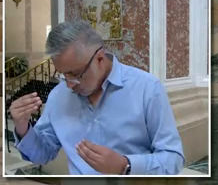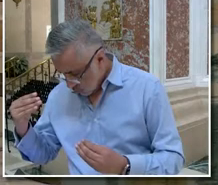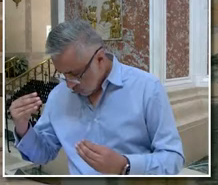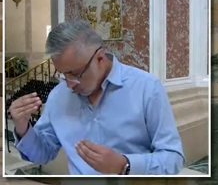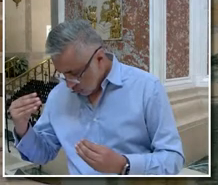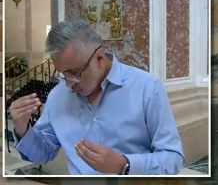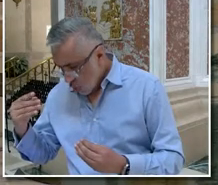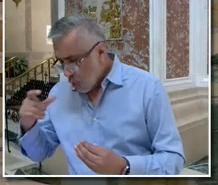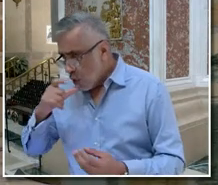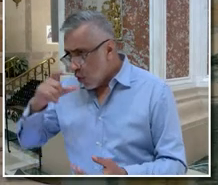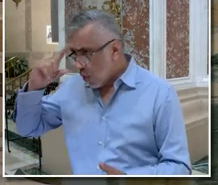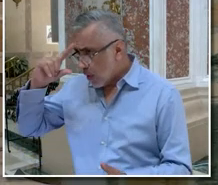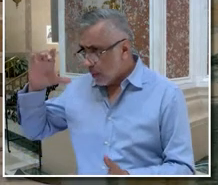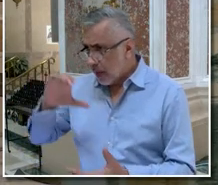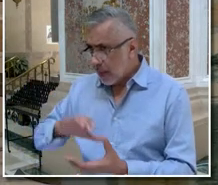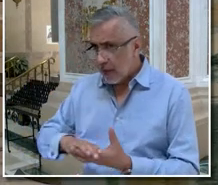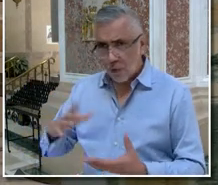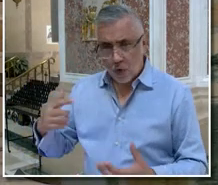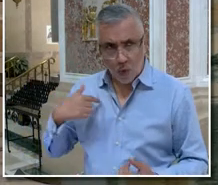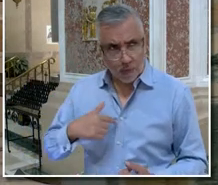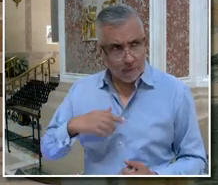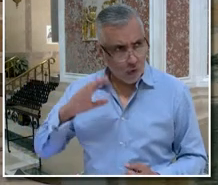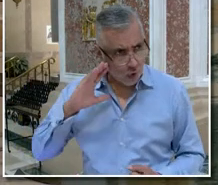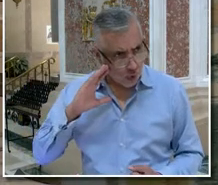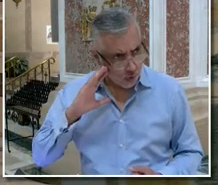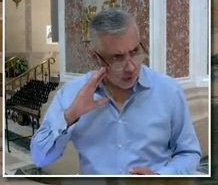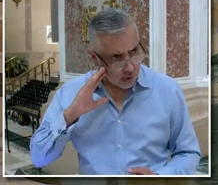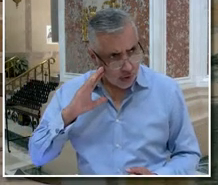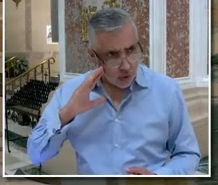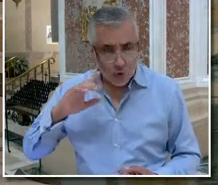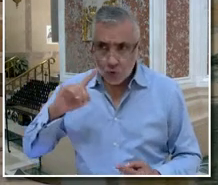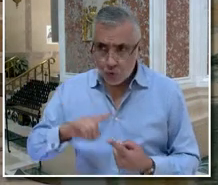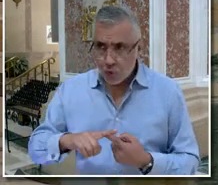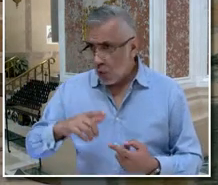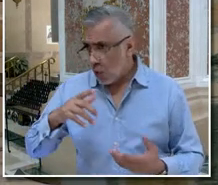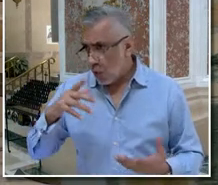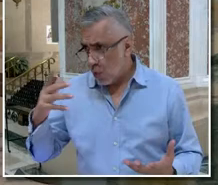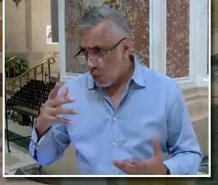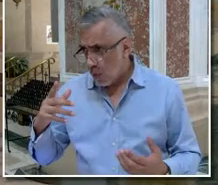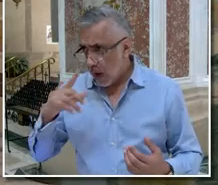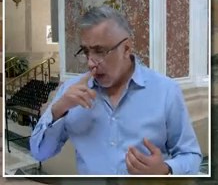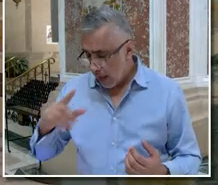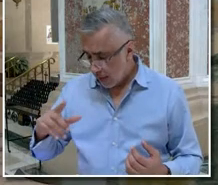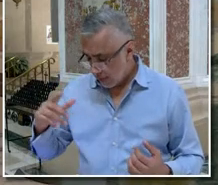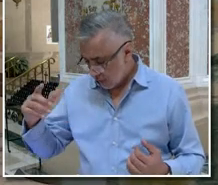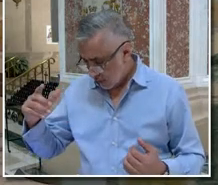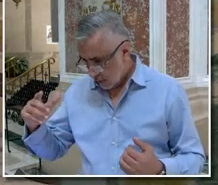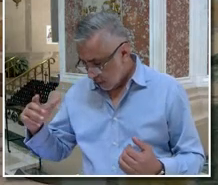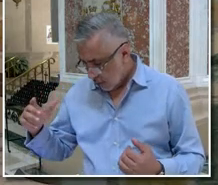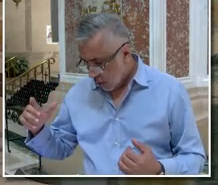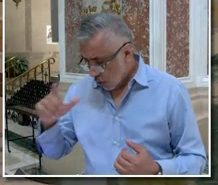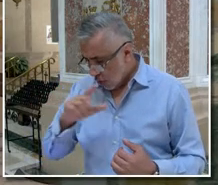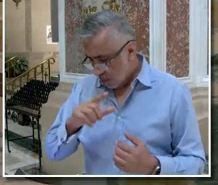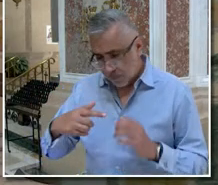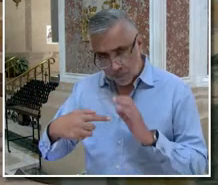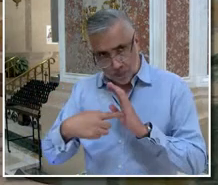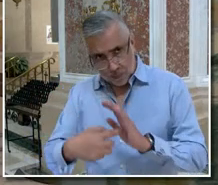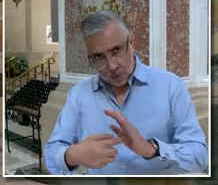Who would believe what we have heard? To whom has the arm of the Lord been